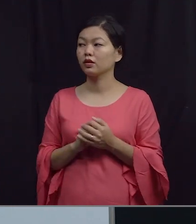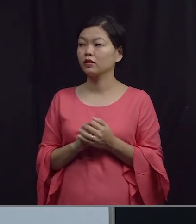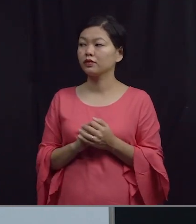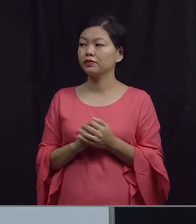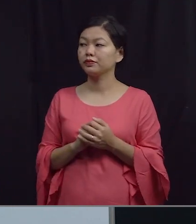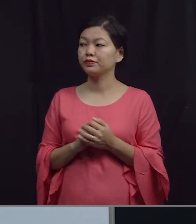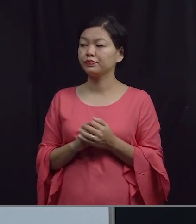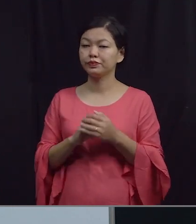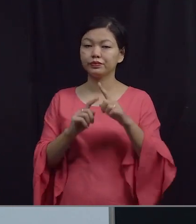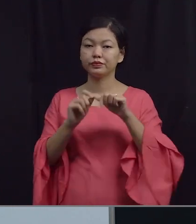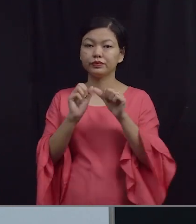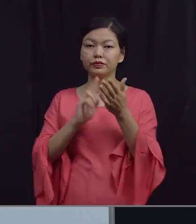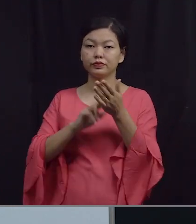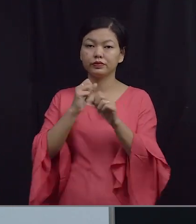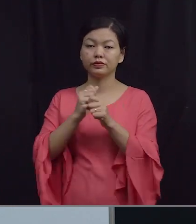of angle